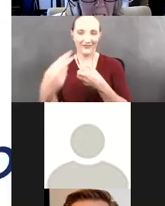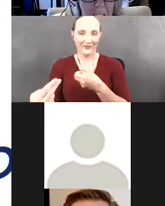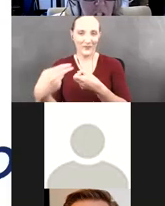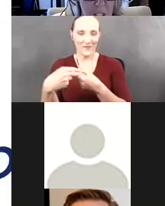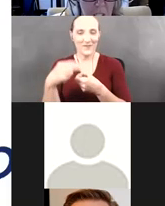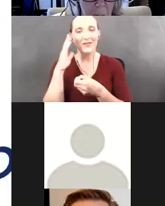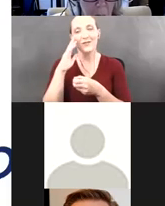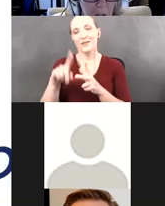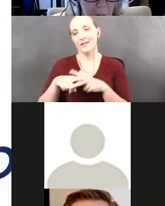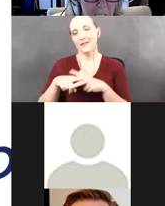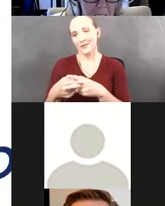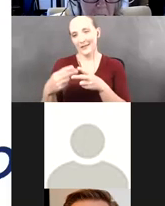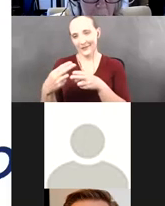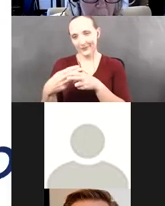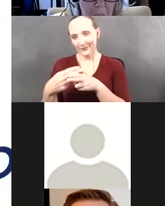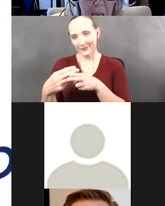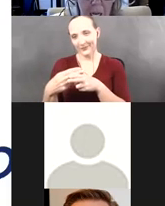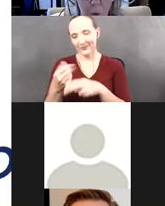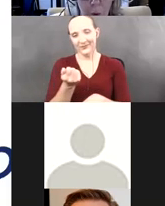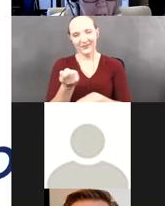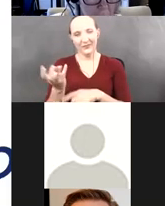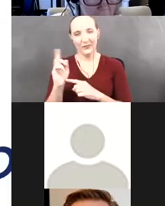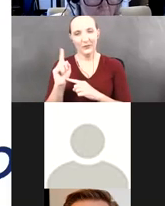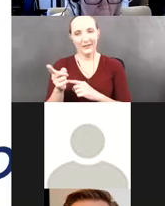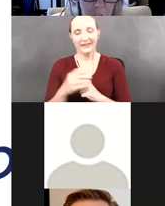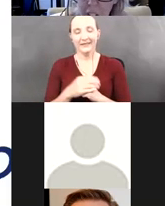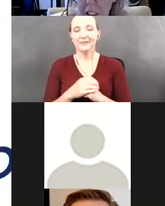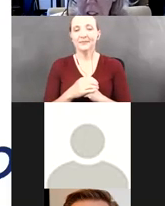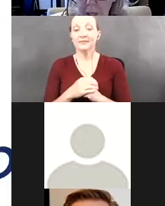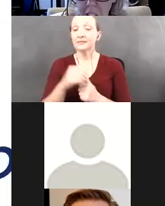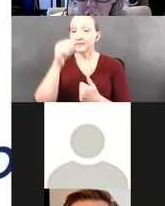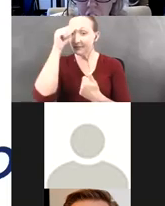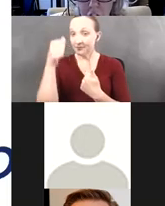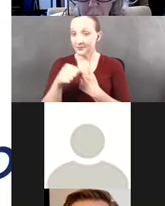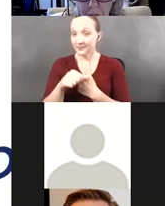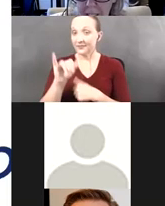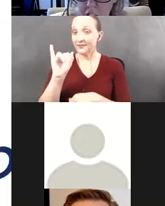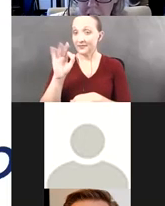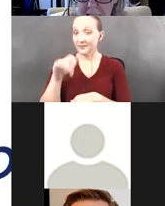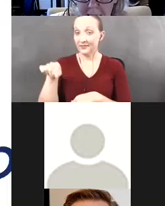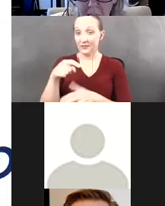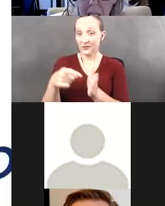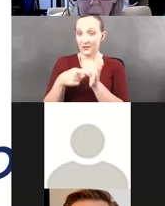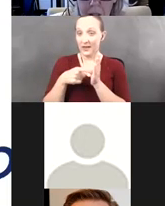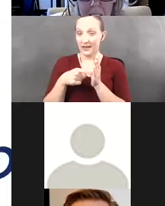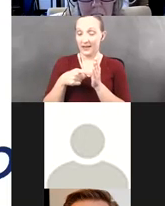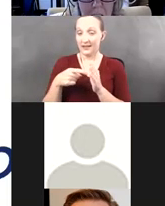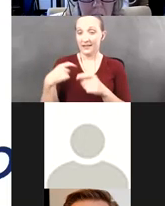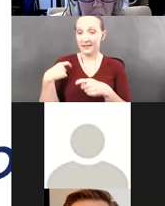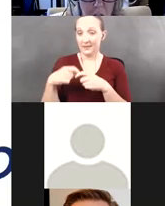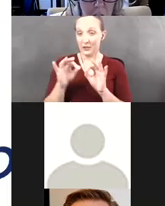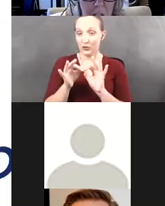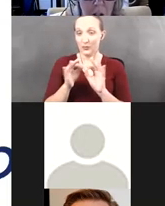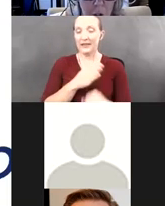Buenos begin in días a just a todos. couple of Vamos a minutes. empezar en unos A minutos. reminder, if you Un need Spanish recordatorio, si interpretation necesita today, interpretación please al